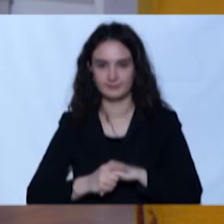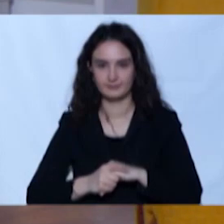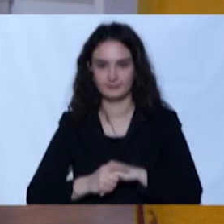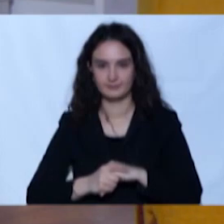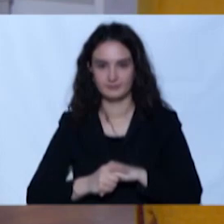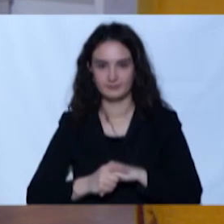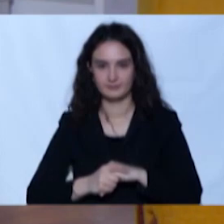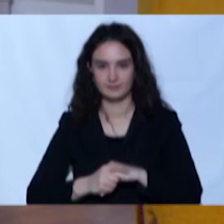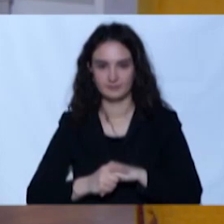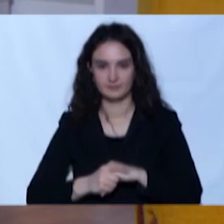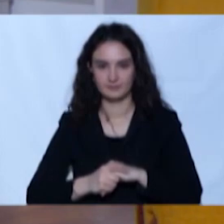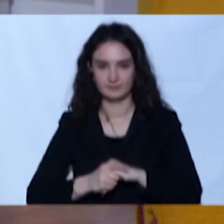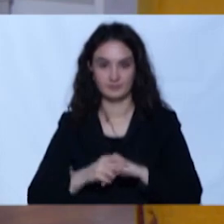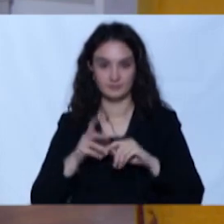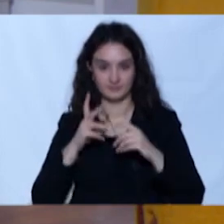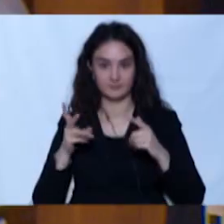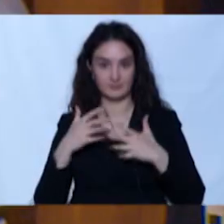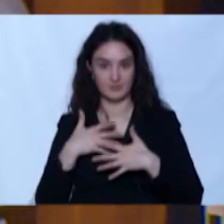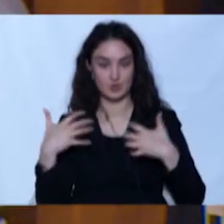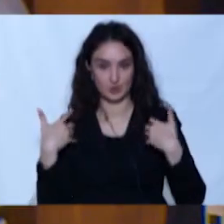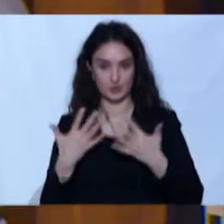we review the animals? Okay.